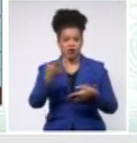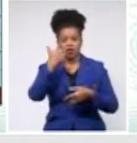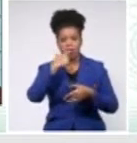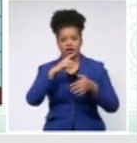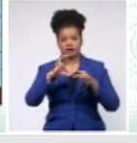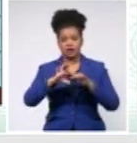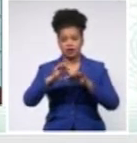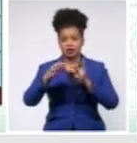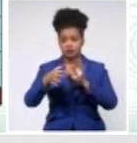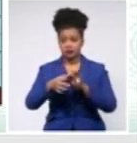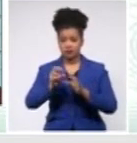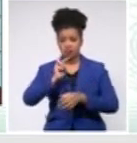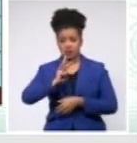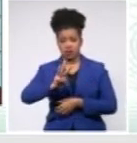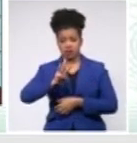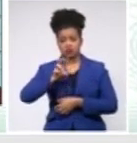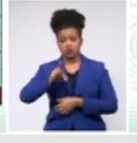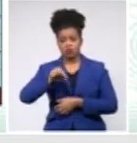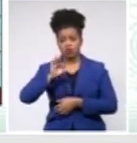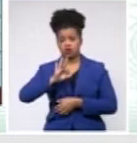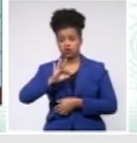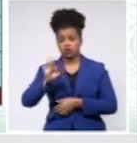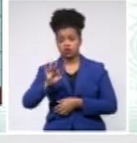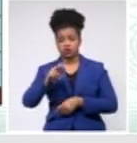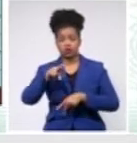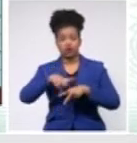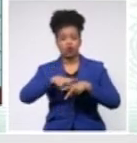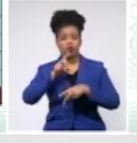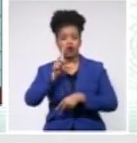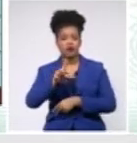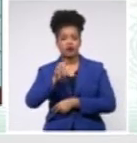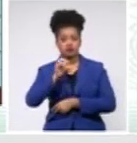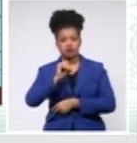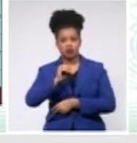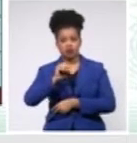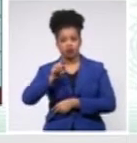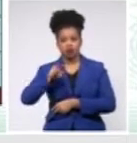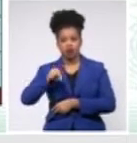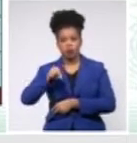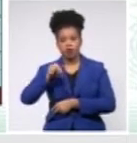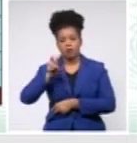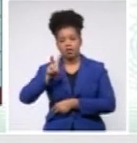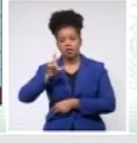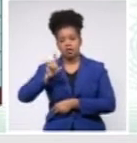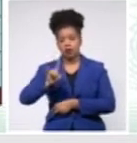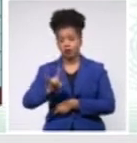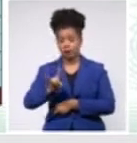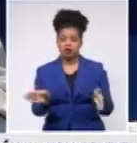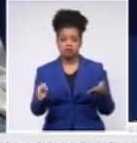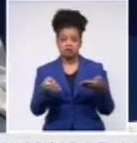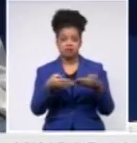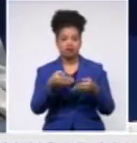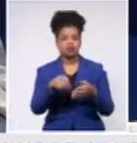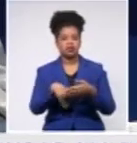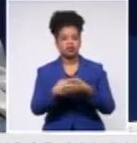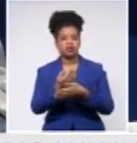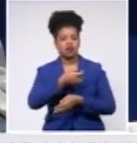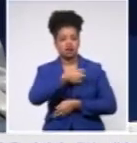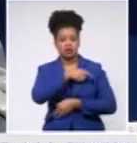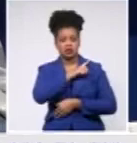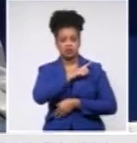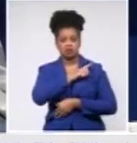per 100,000 inhabitants over the last 15 days therefore stands at